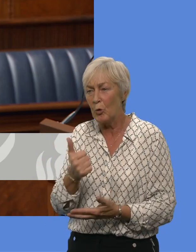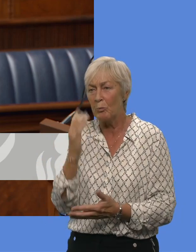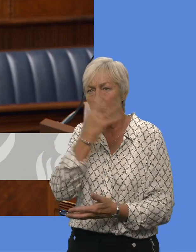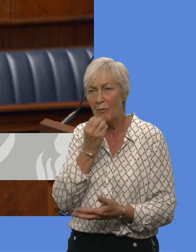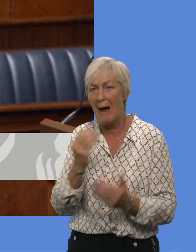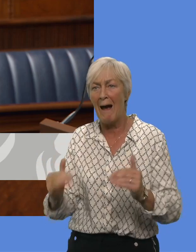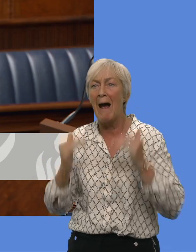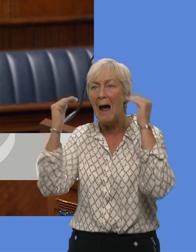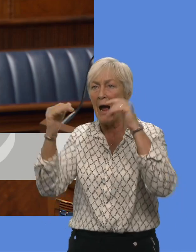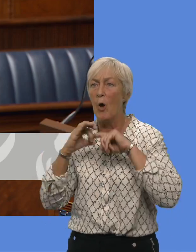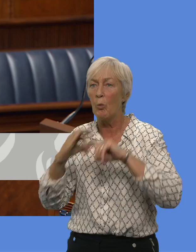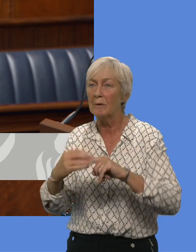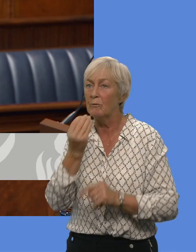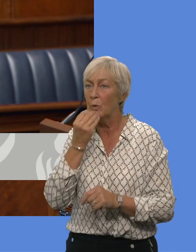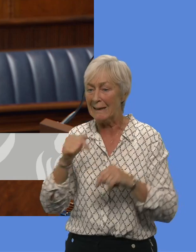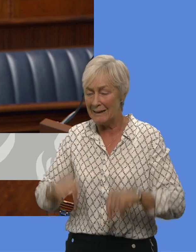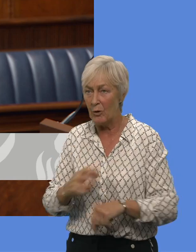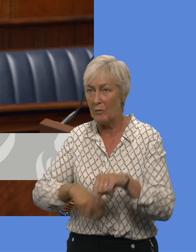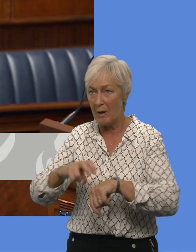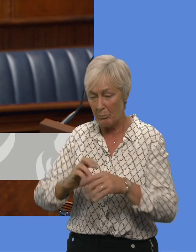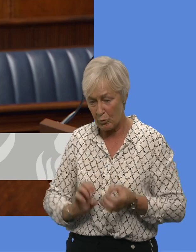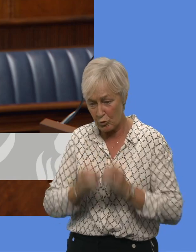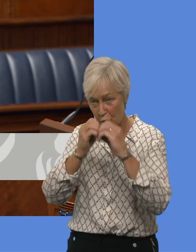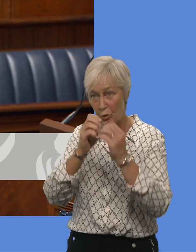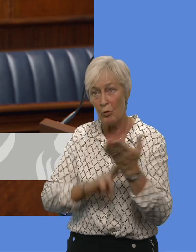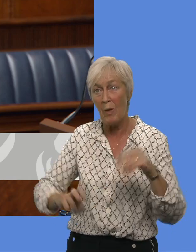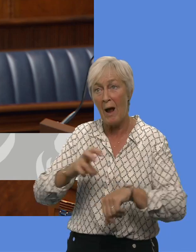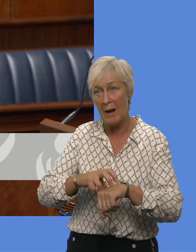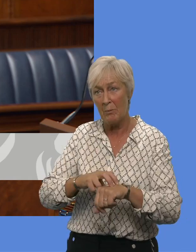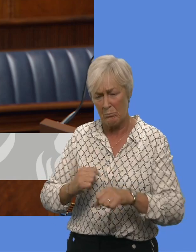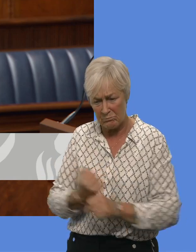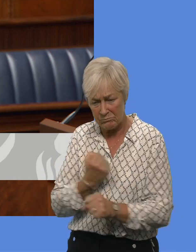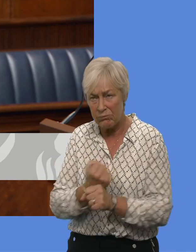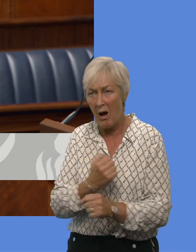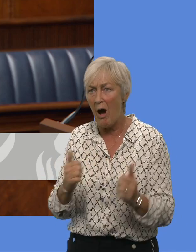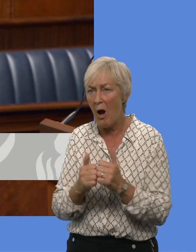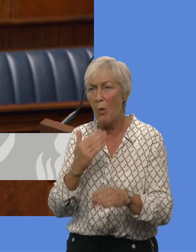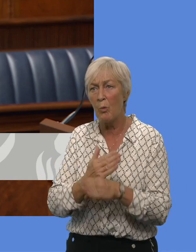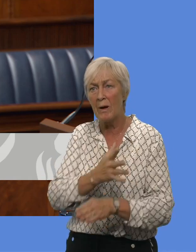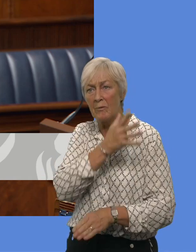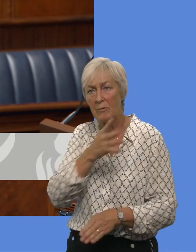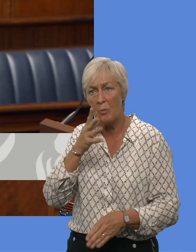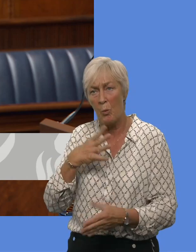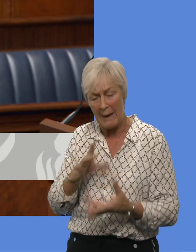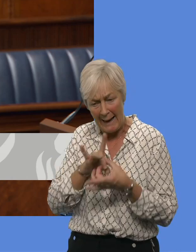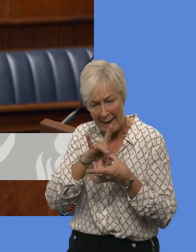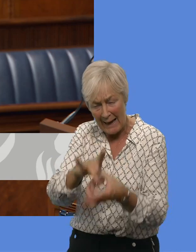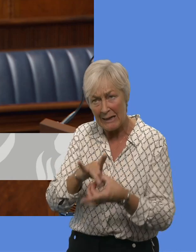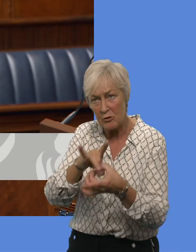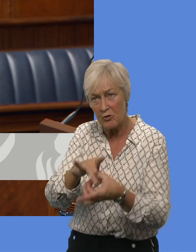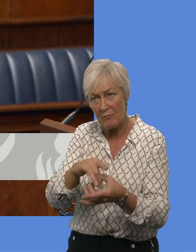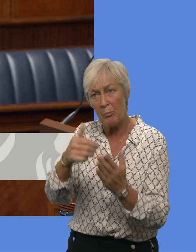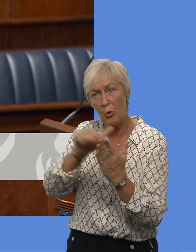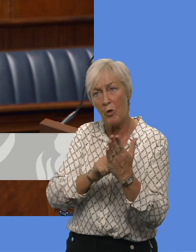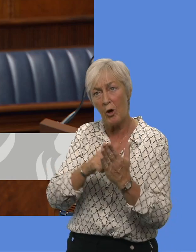high quality food here in Northern Ireland, produced in Northern Ireland and produced because of our hard working farmers. And we will want to engage in the programme for